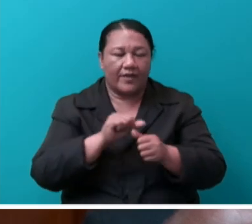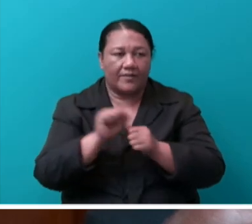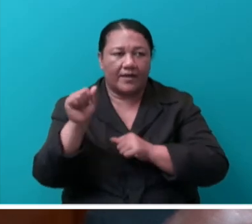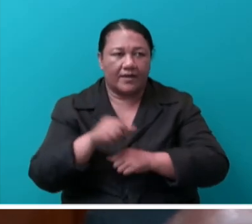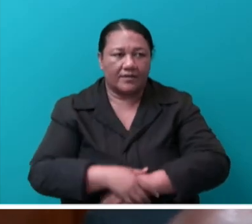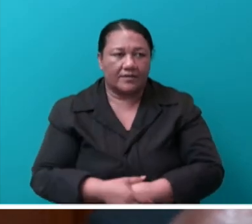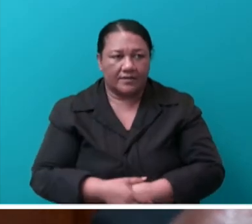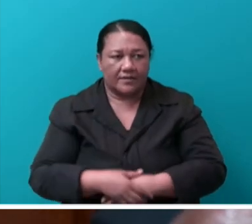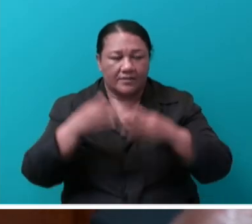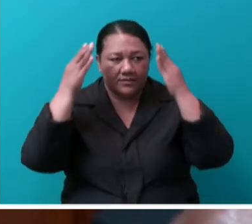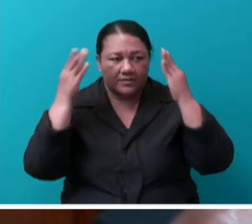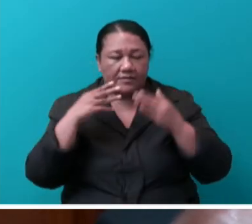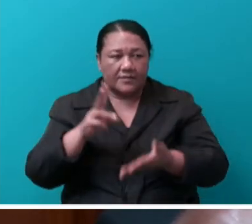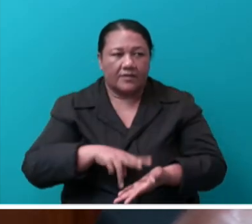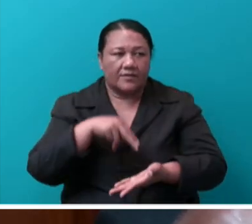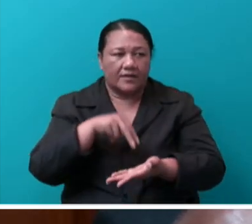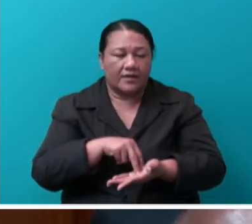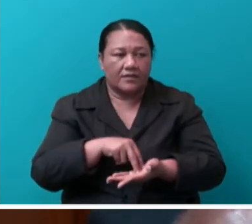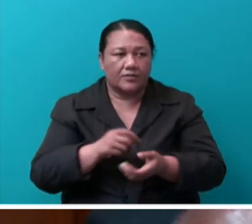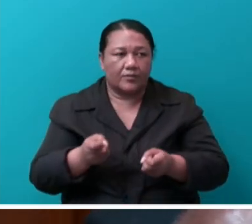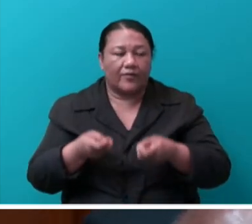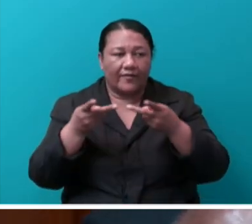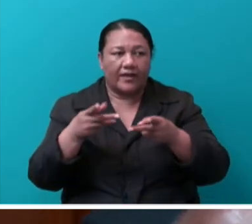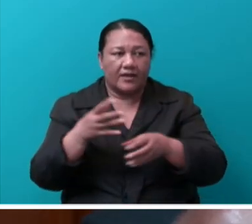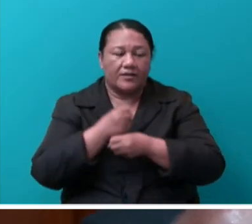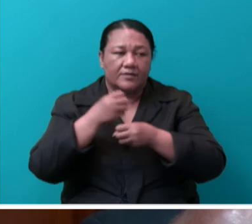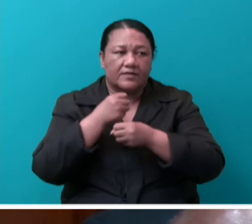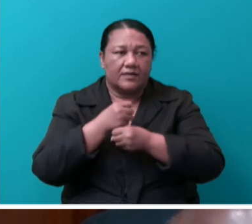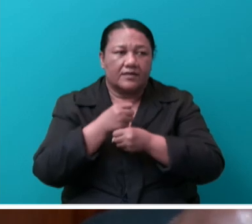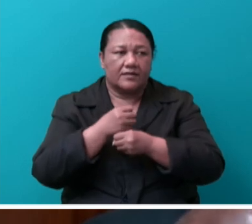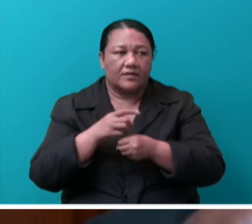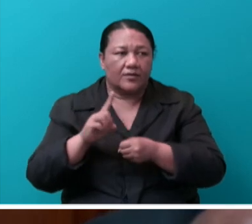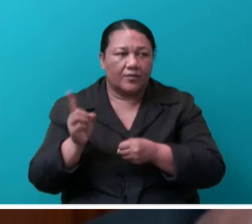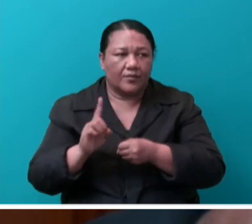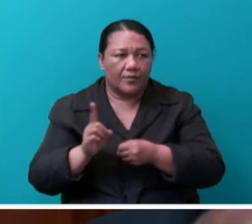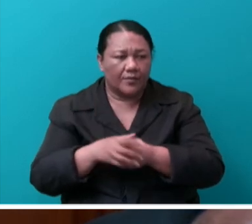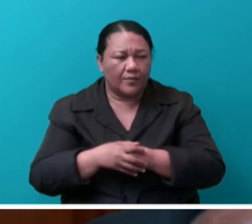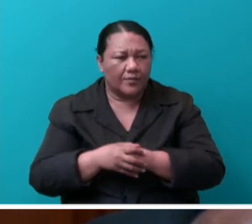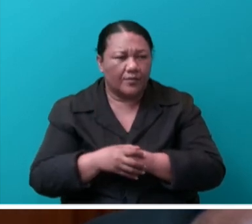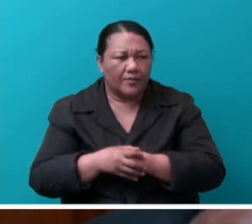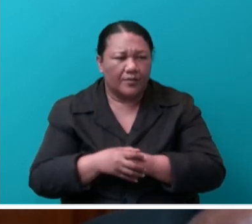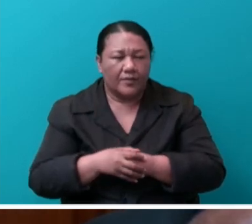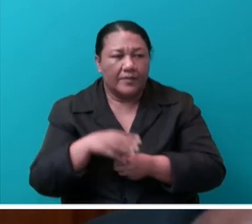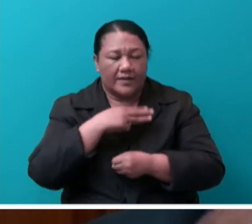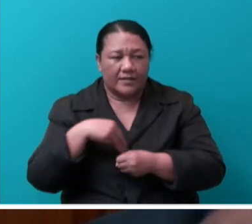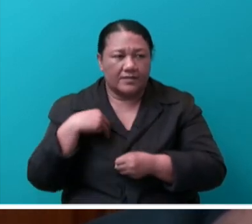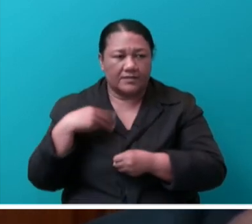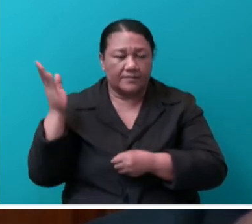Honorable Speaker, I rise to provide an update on the recent Asia-Pacific Ministerial Conference